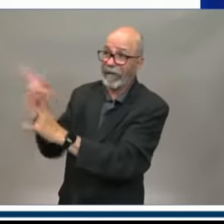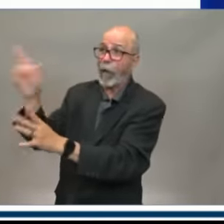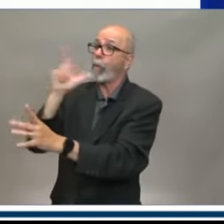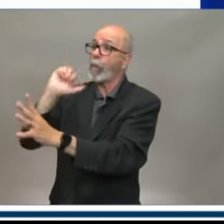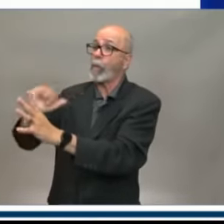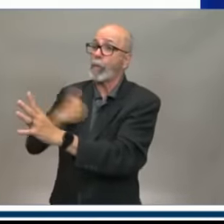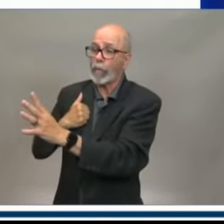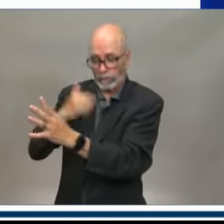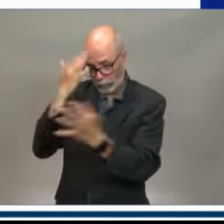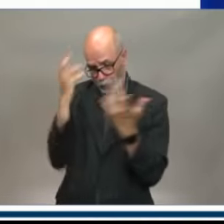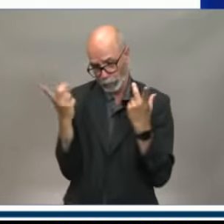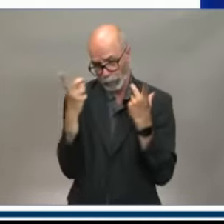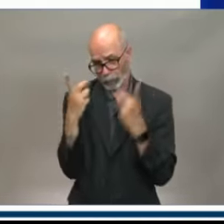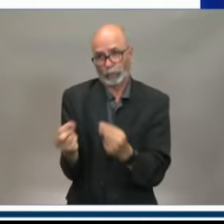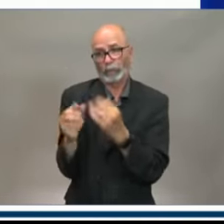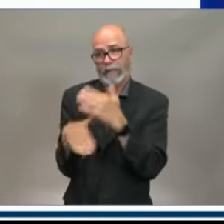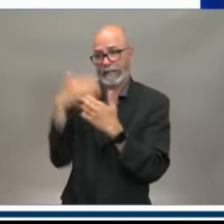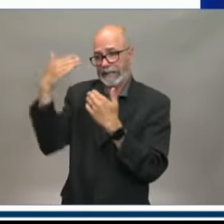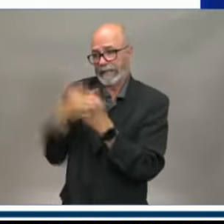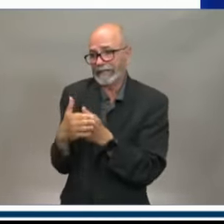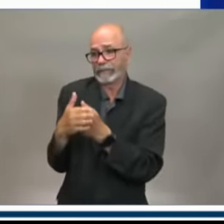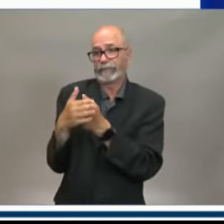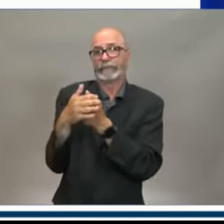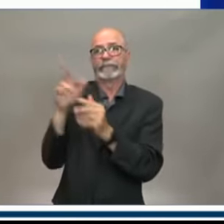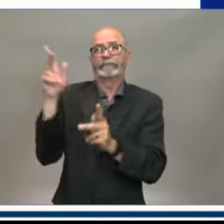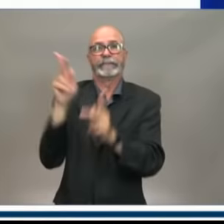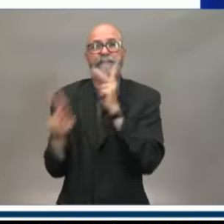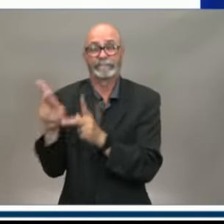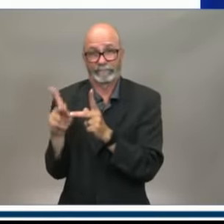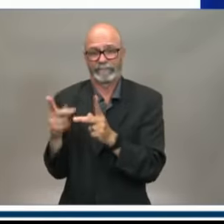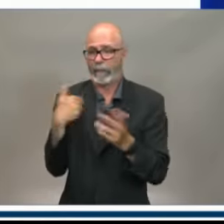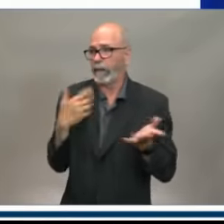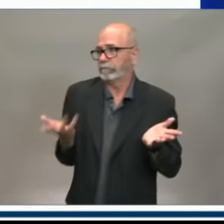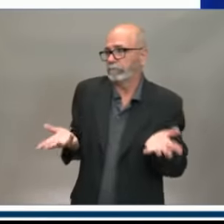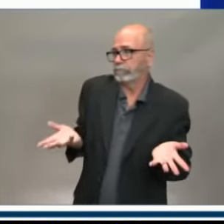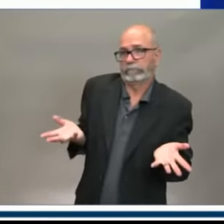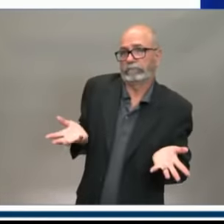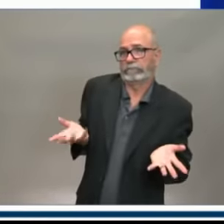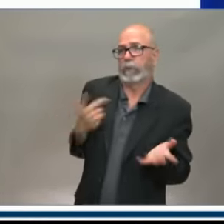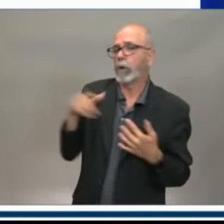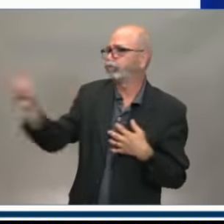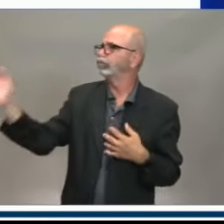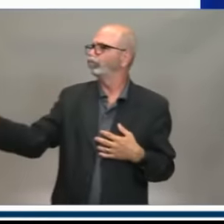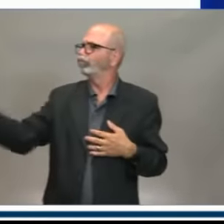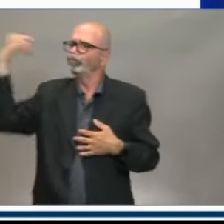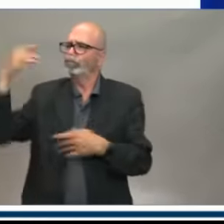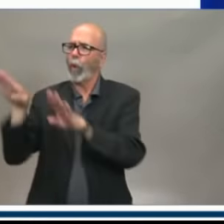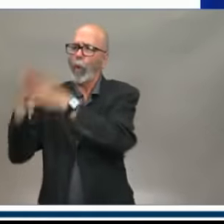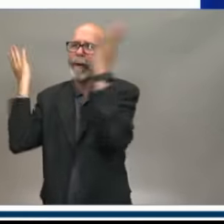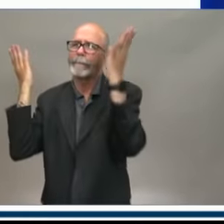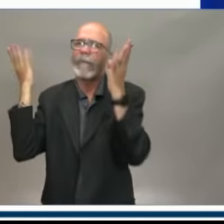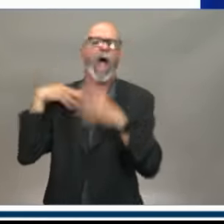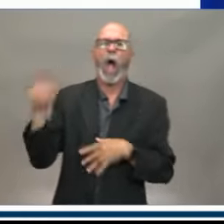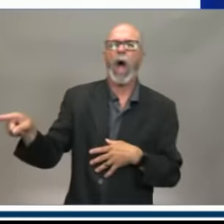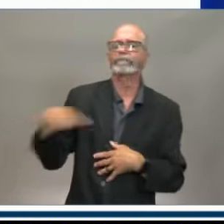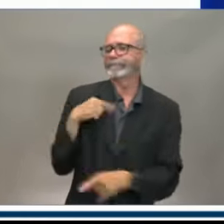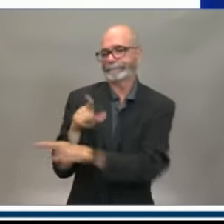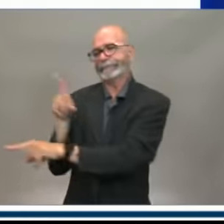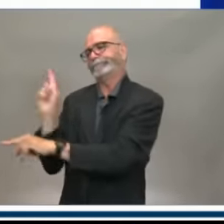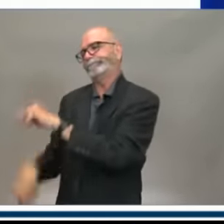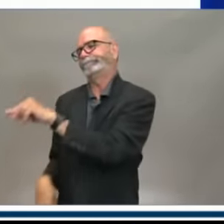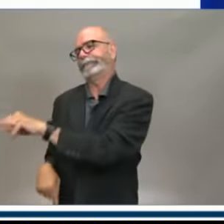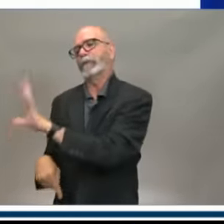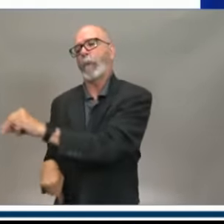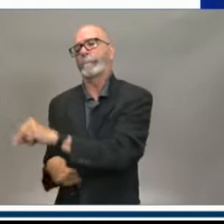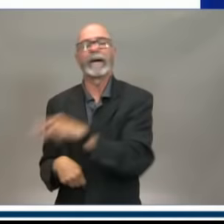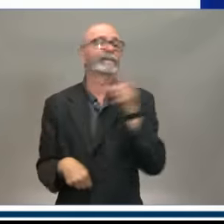From one sector to another. I don't think it's appropriate for me to say this sector should open or that sector should open 2 weeks later if they've done their work